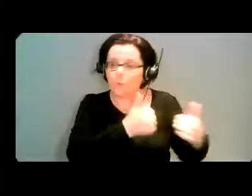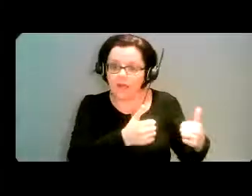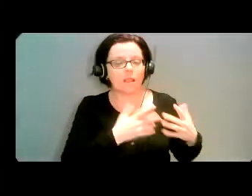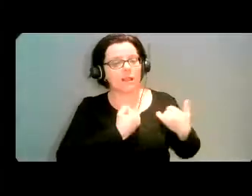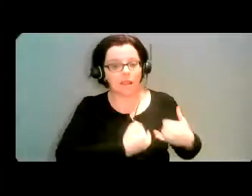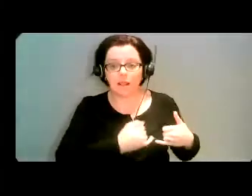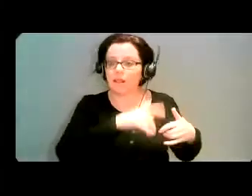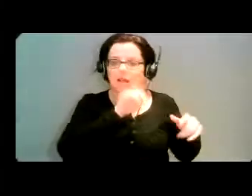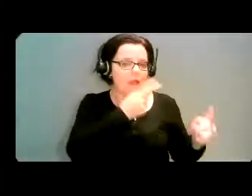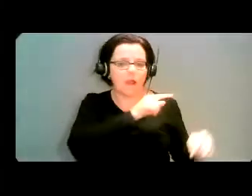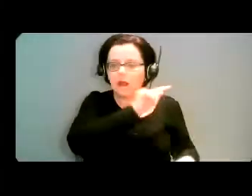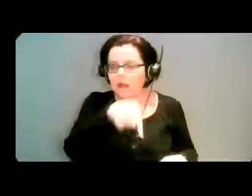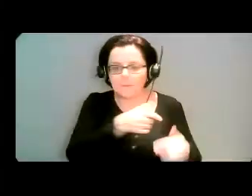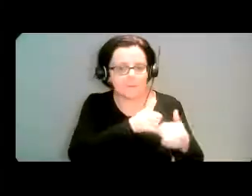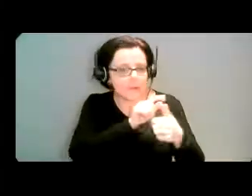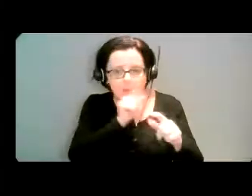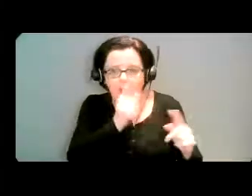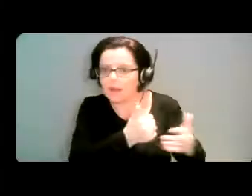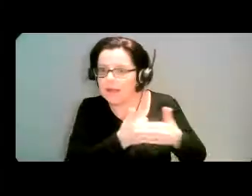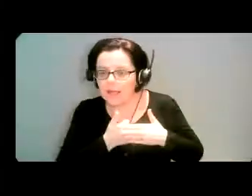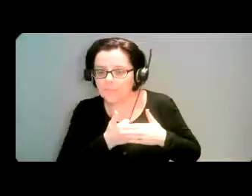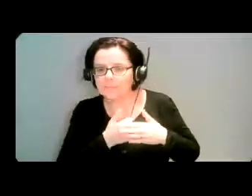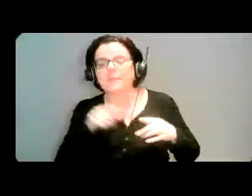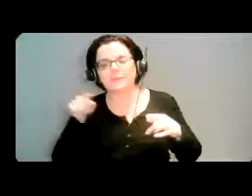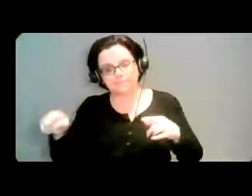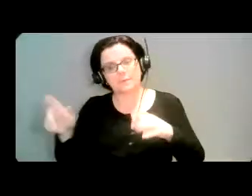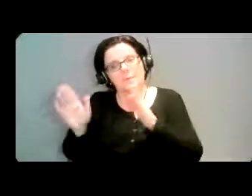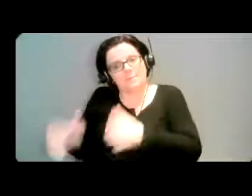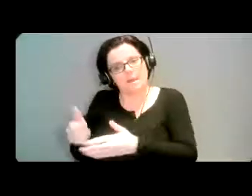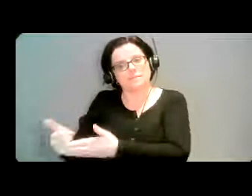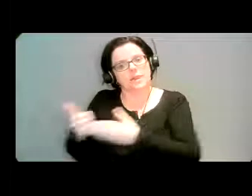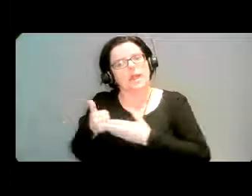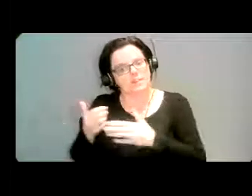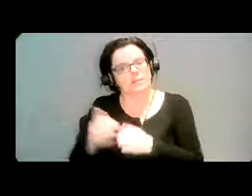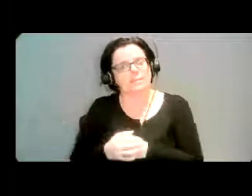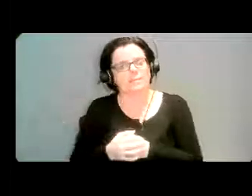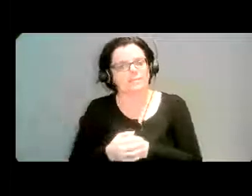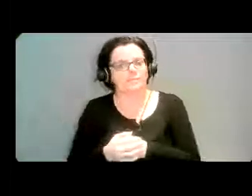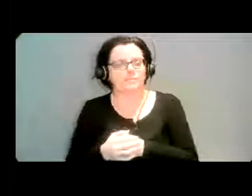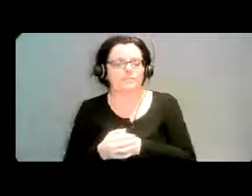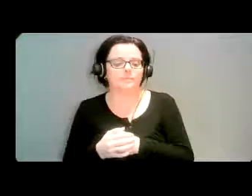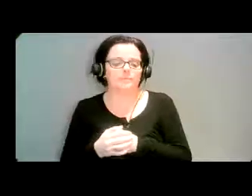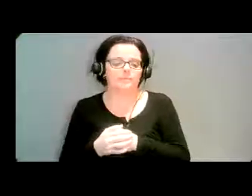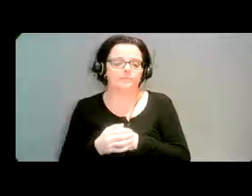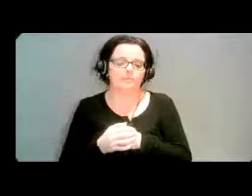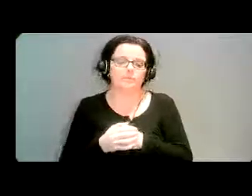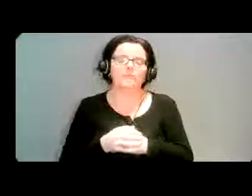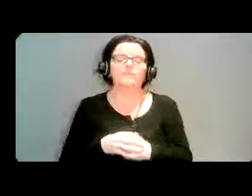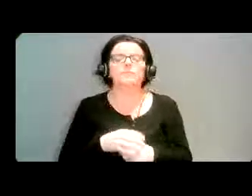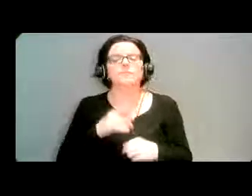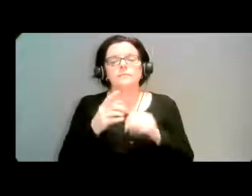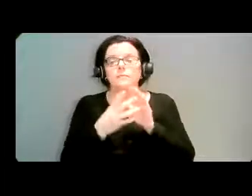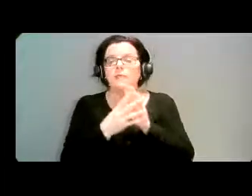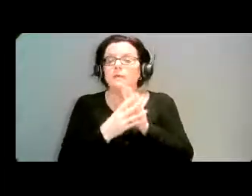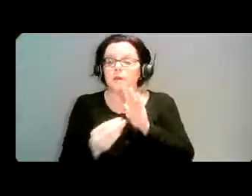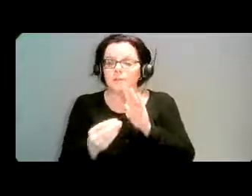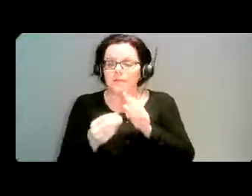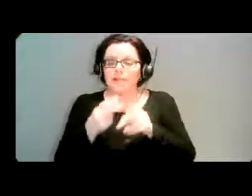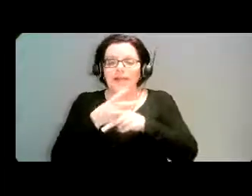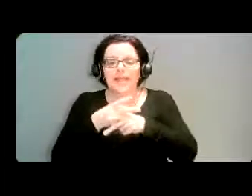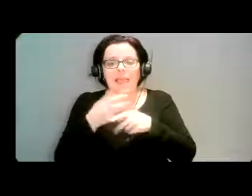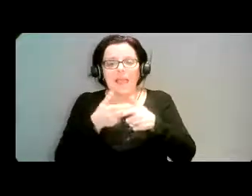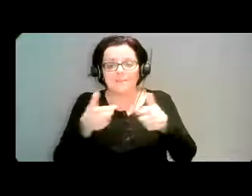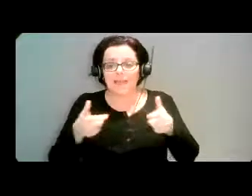pick it up. Or, for example, if your care package breaks down